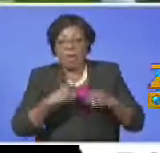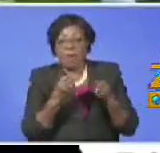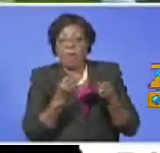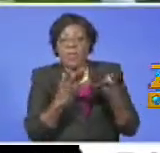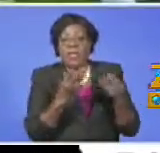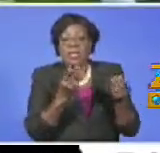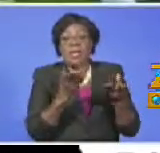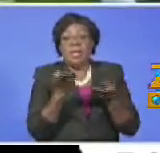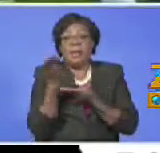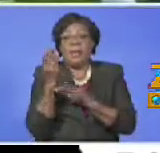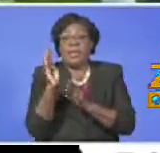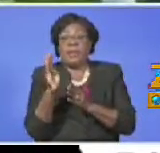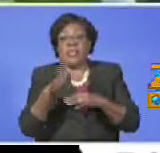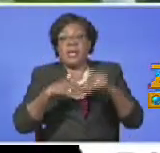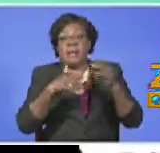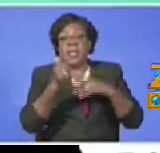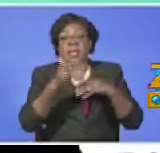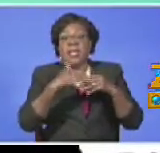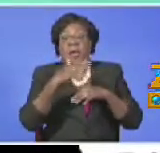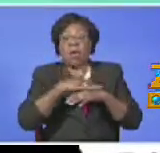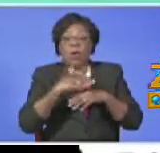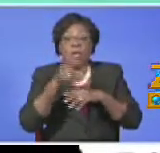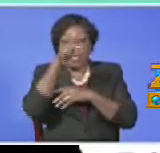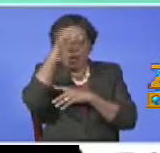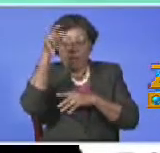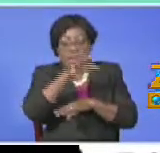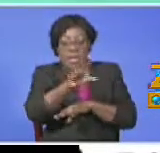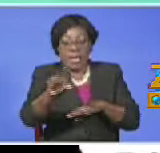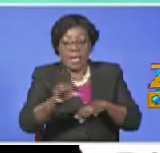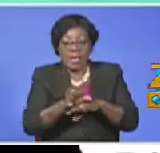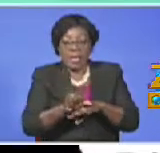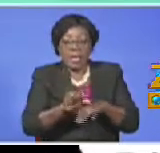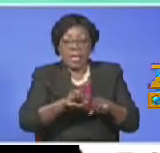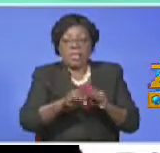we call Crown land, and therefore to help